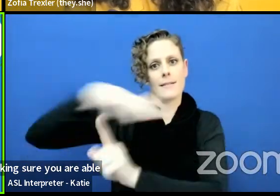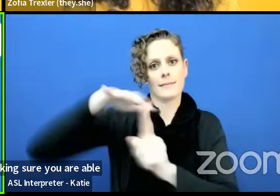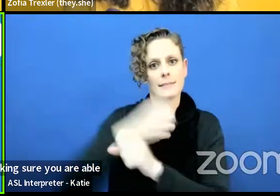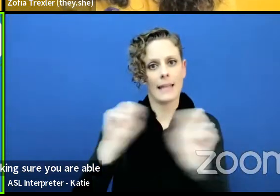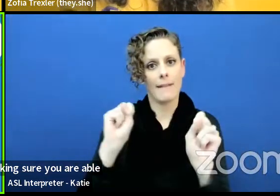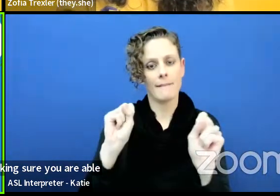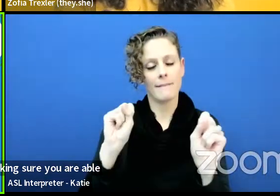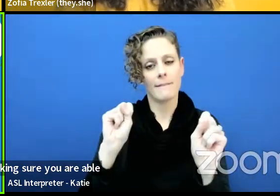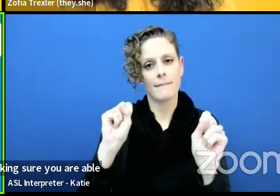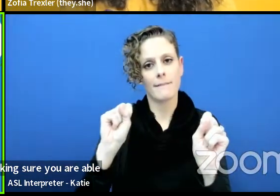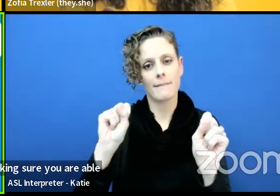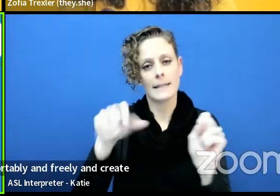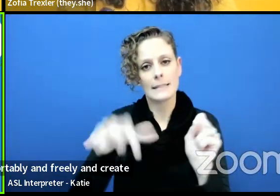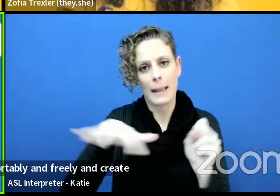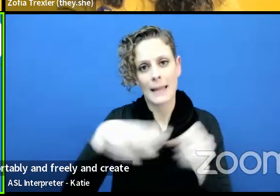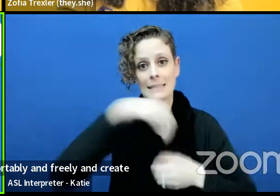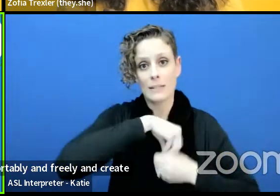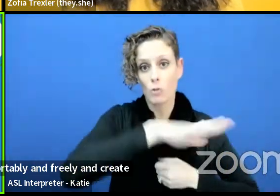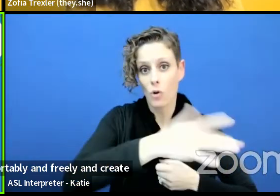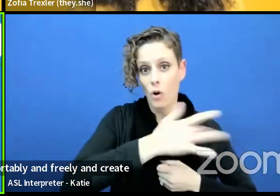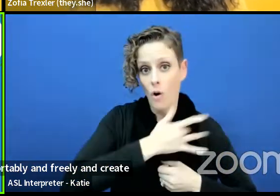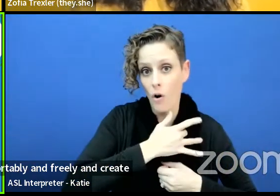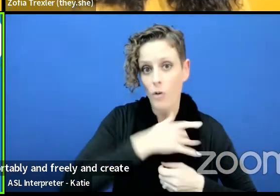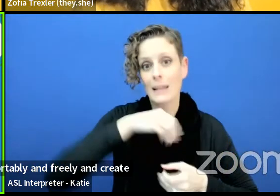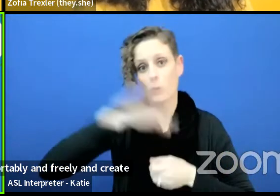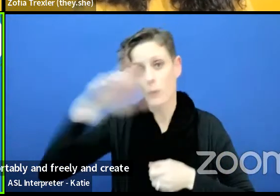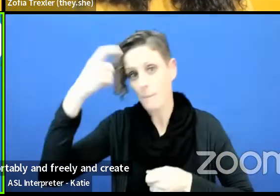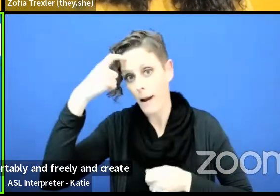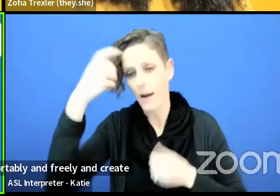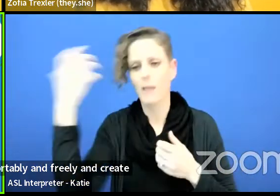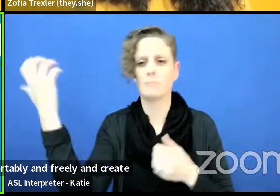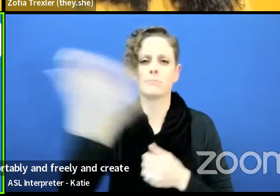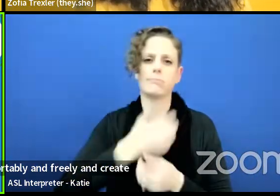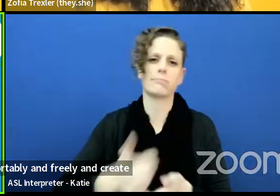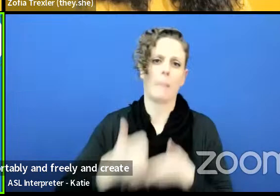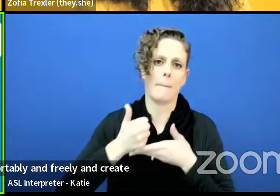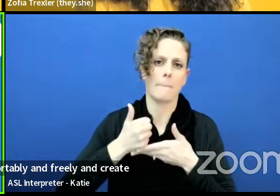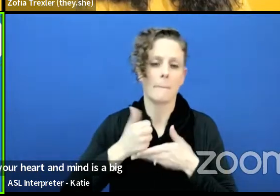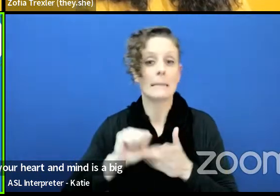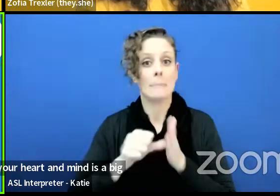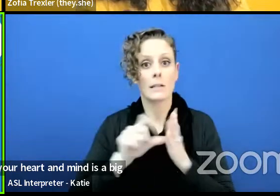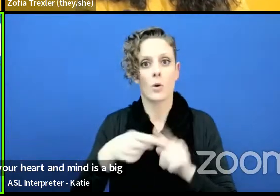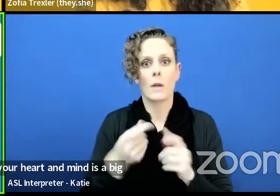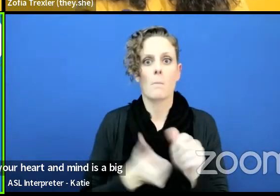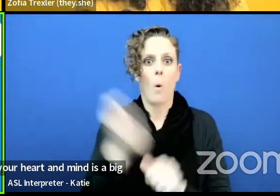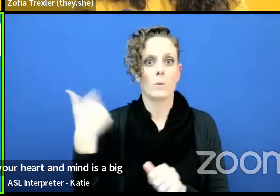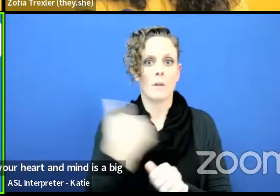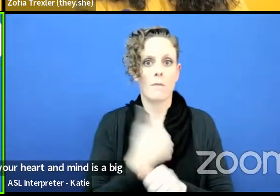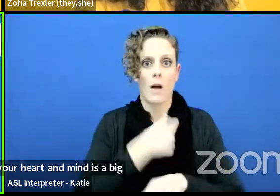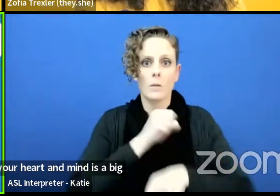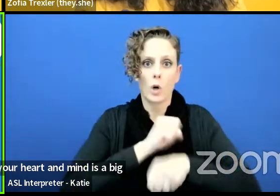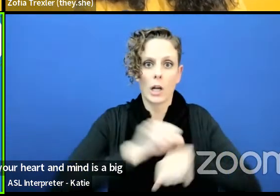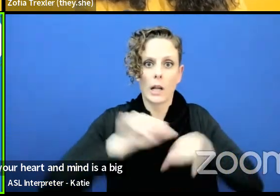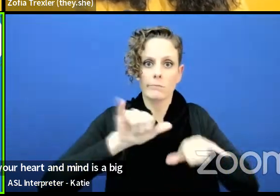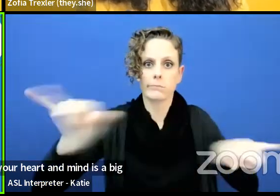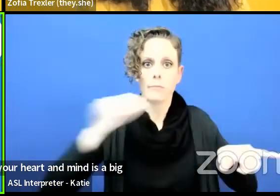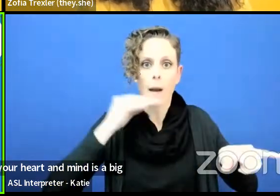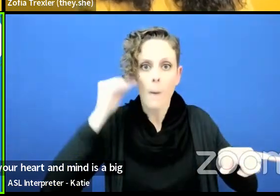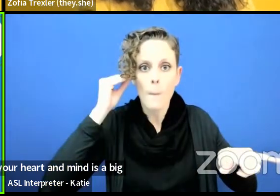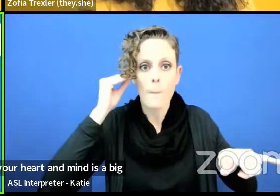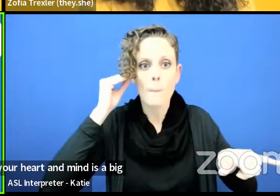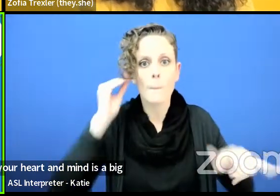inside your heart and your mind is a big help, especially when a lot of us are working at home and we